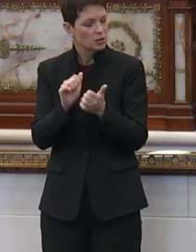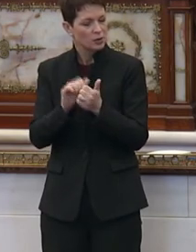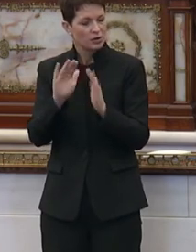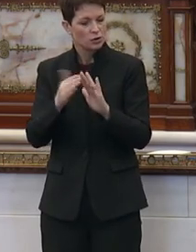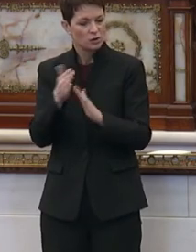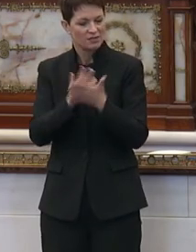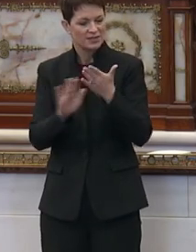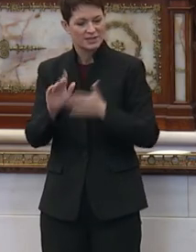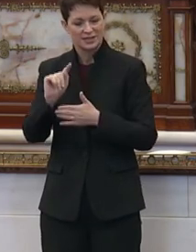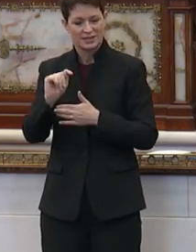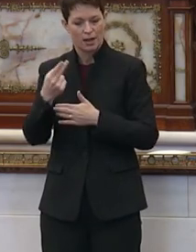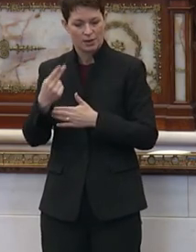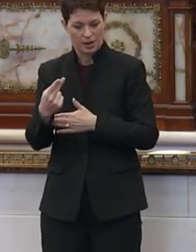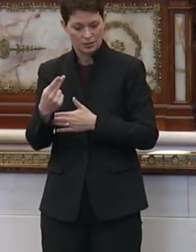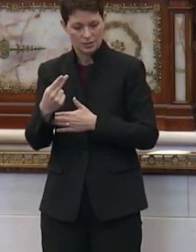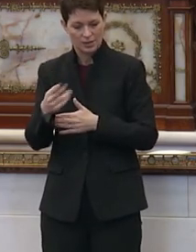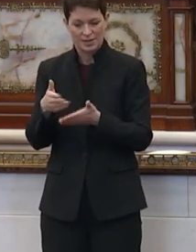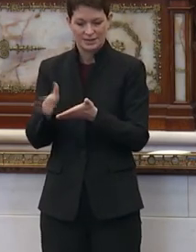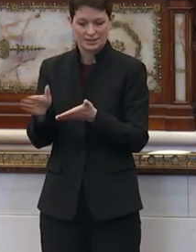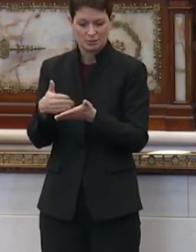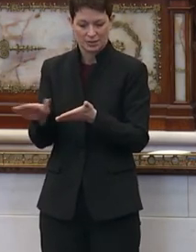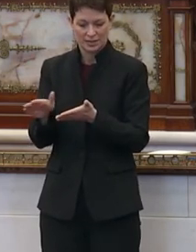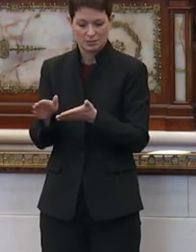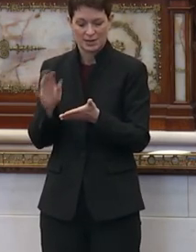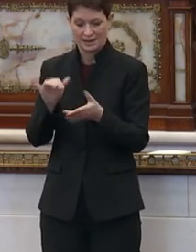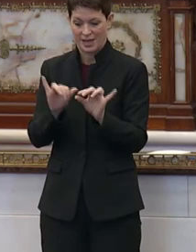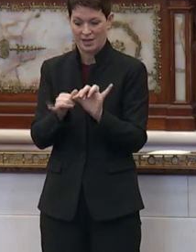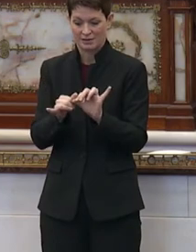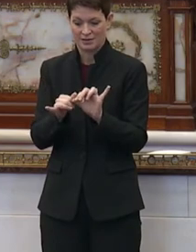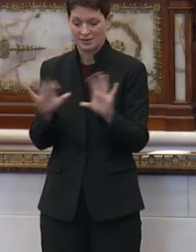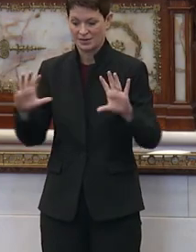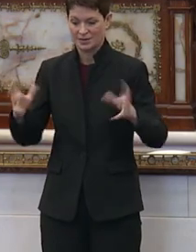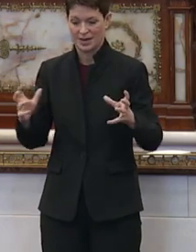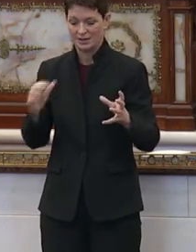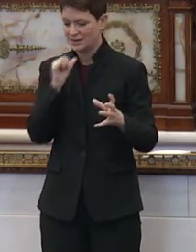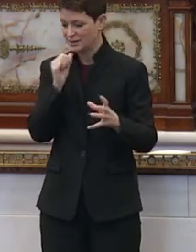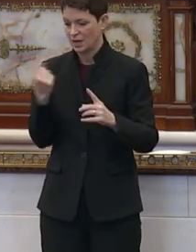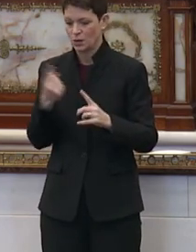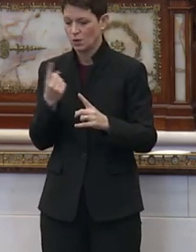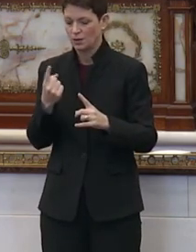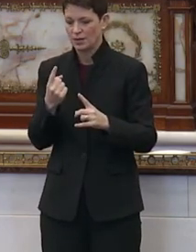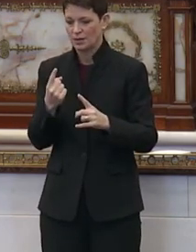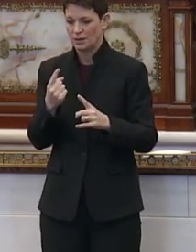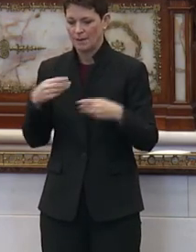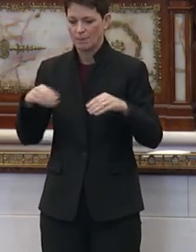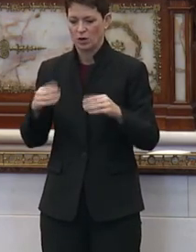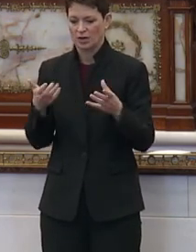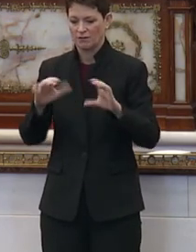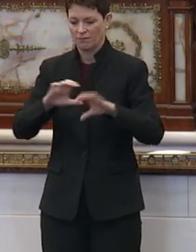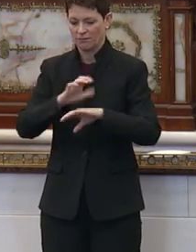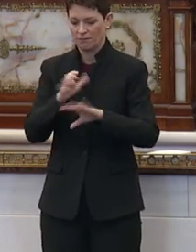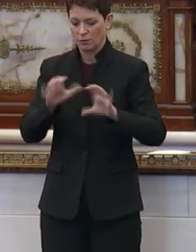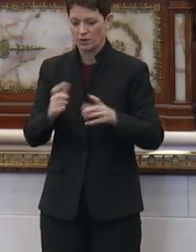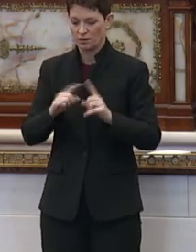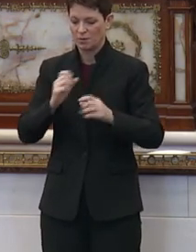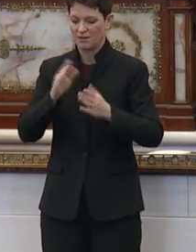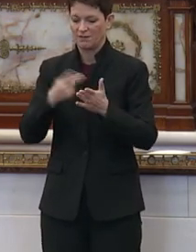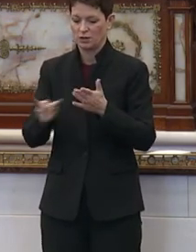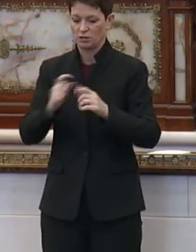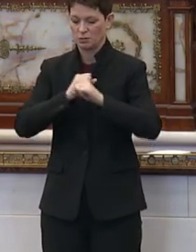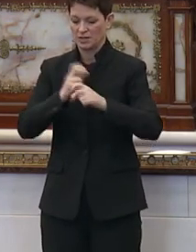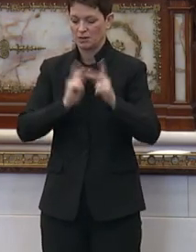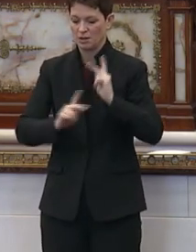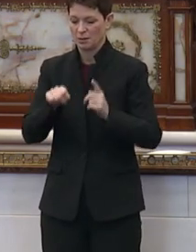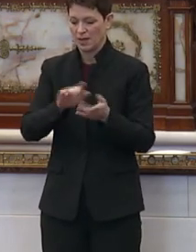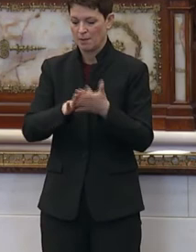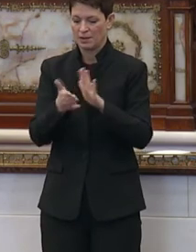City townhomes. Displacement at this scale is not merely a matter of market forces, but the failure to protect people when these